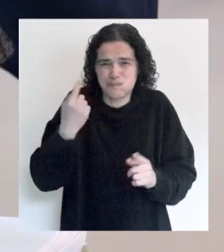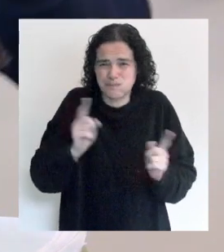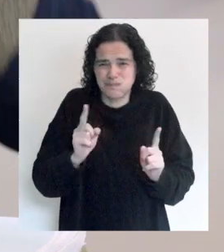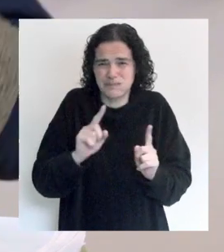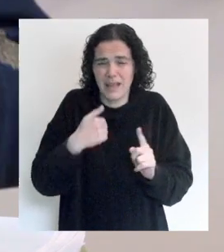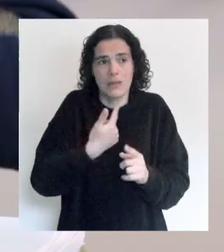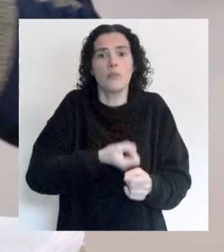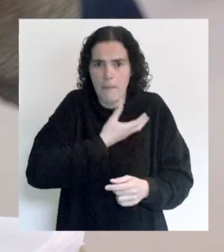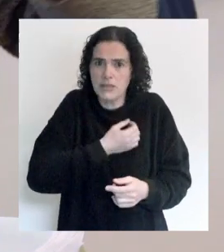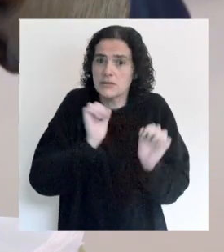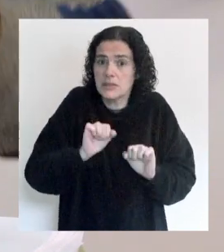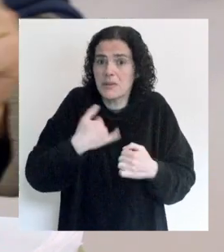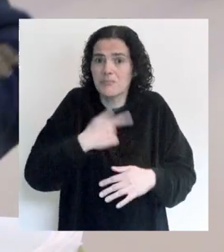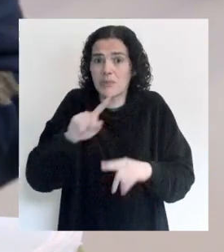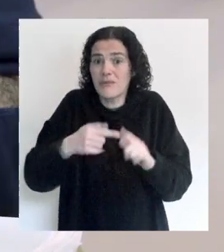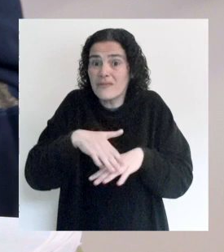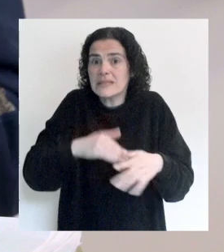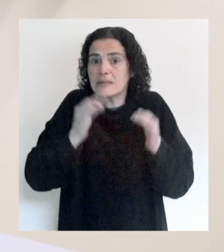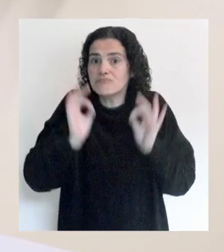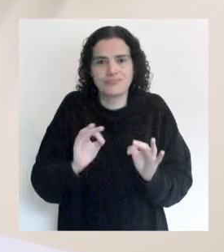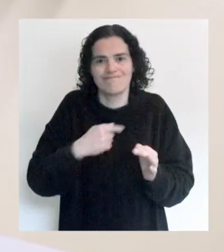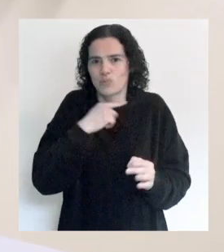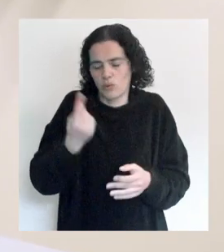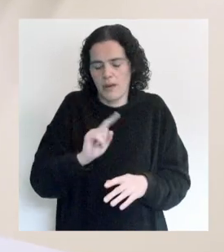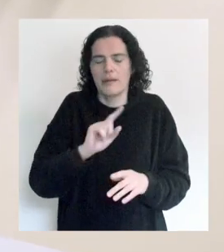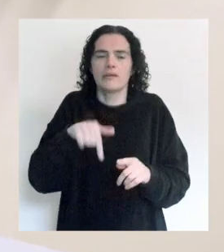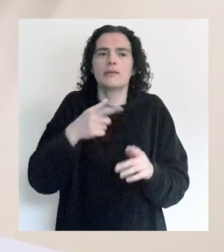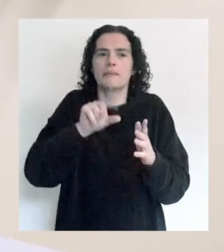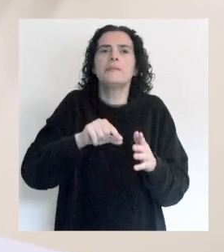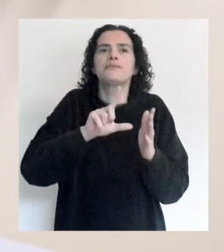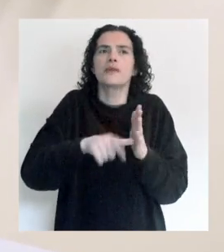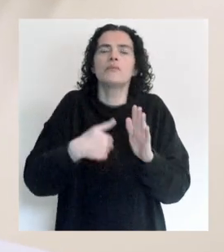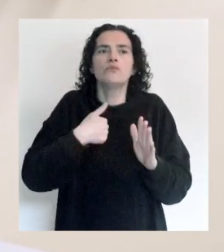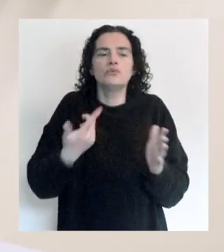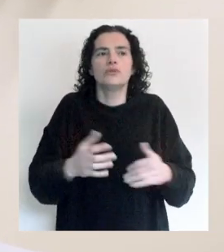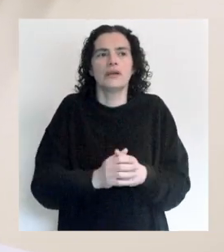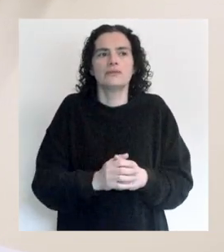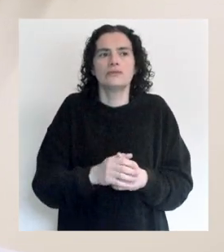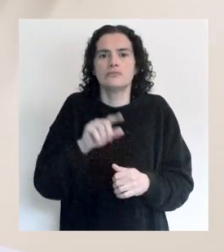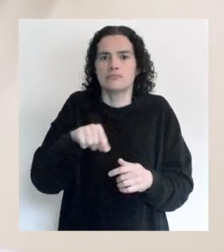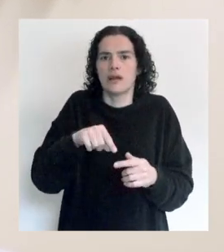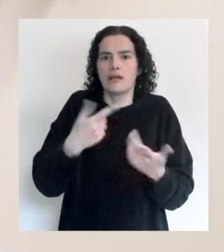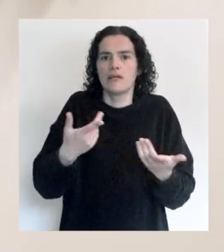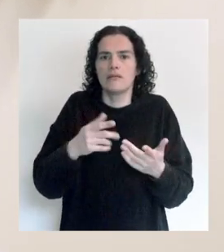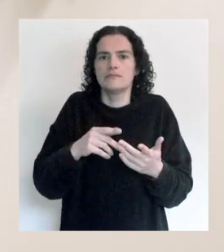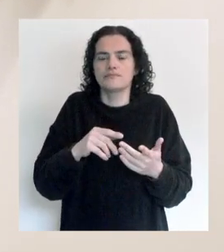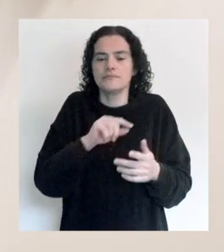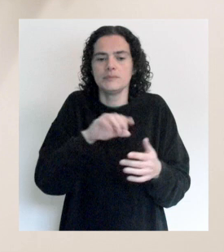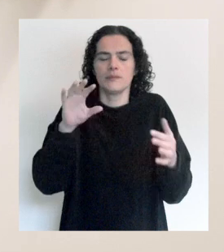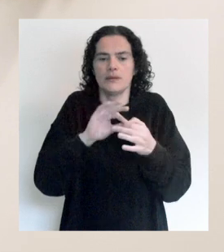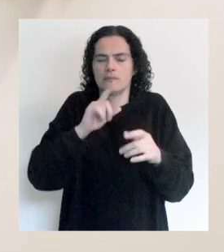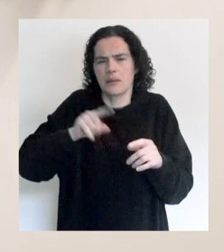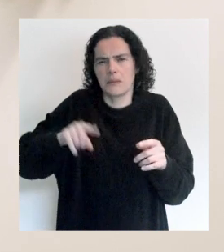category, the partially unrealized, partially realized projects. And then, of course, there is also the projects which have been censored. I